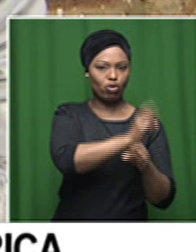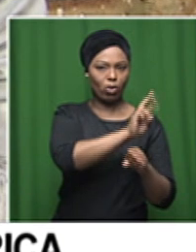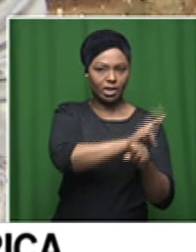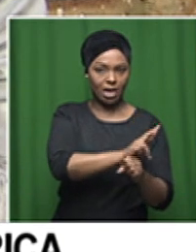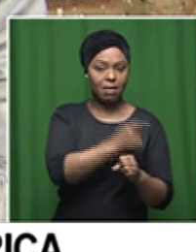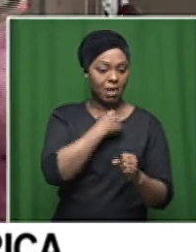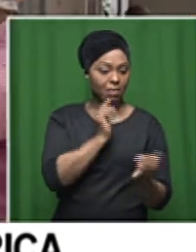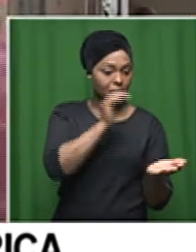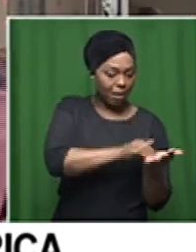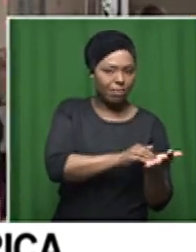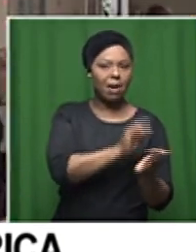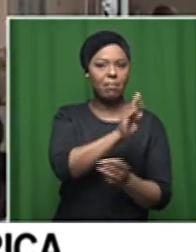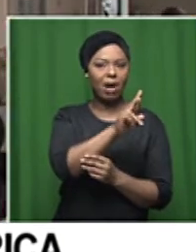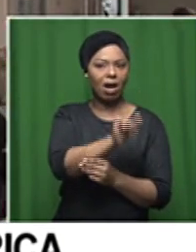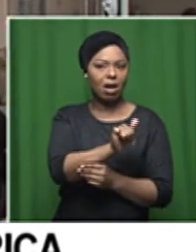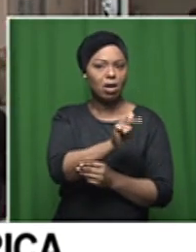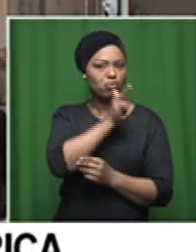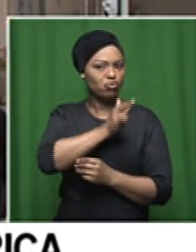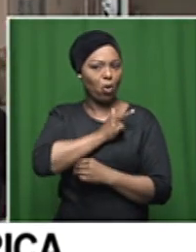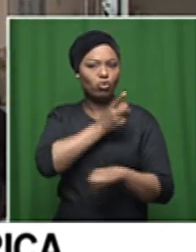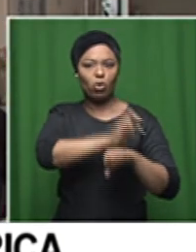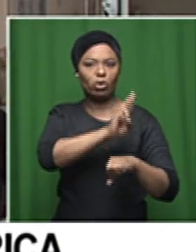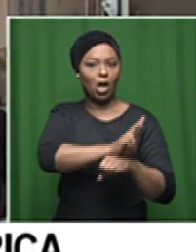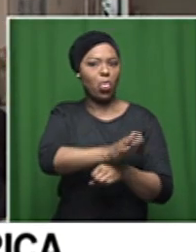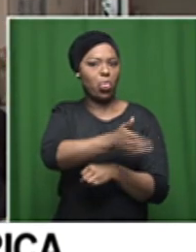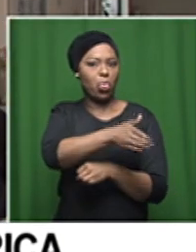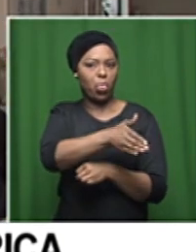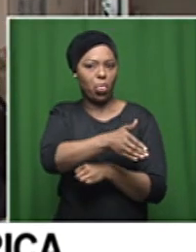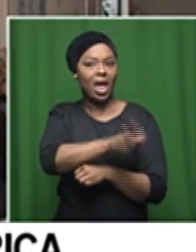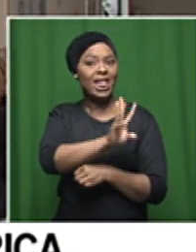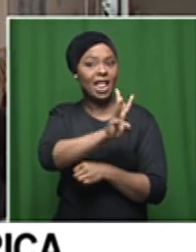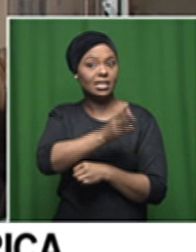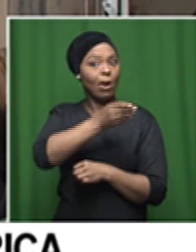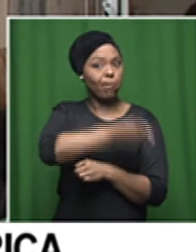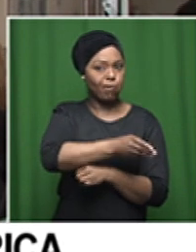ukuthi udoctor akekho namhlanje. Uzoba khona ngolosini.